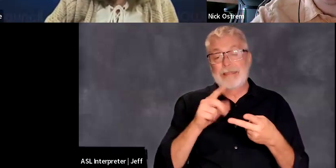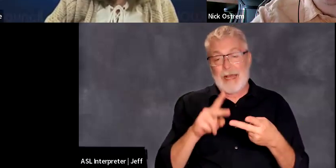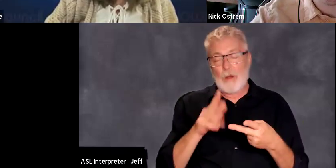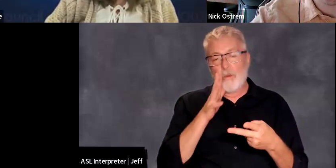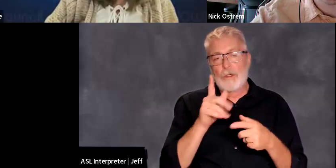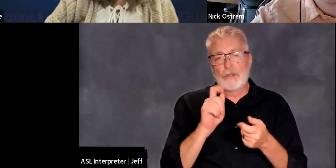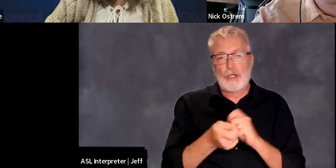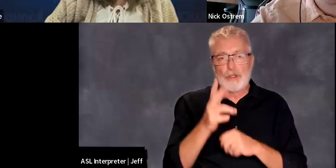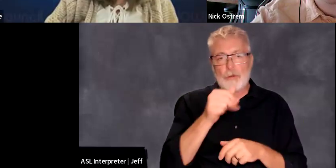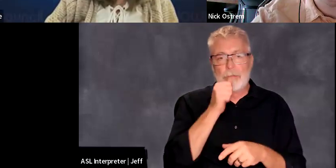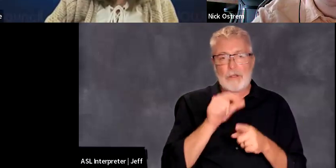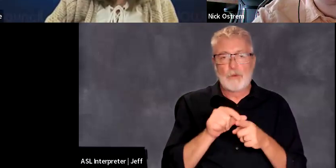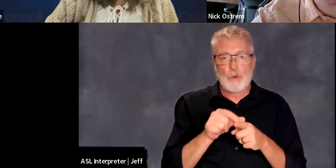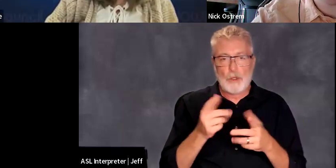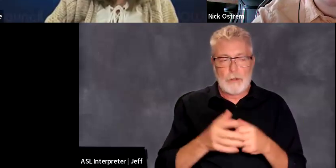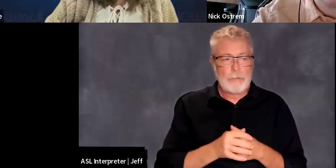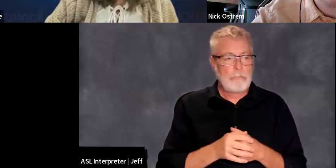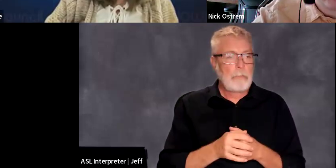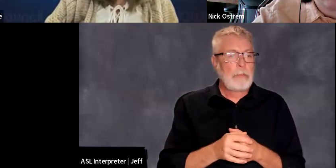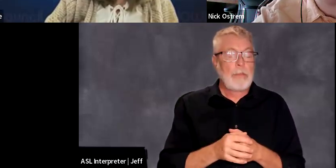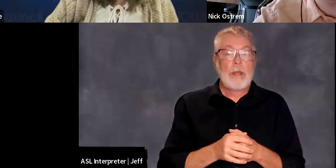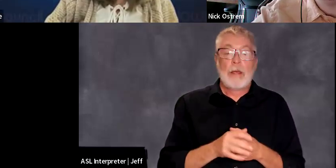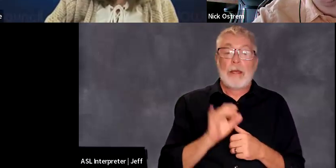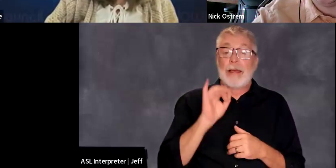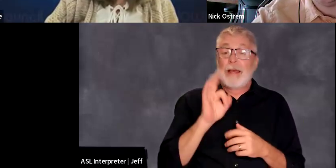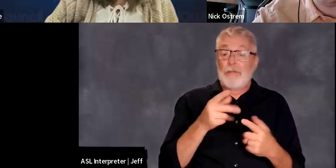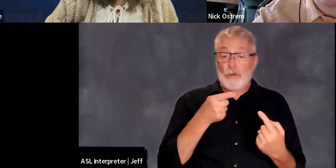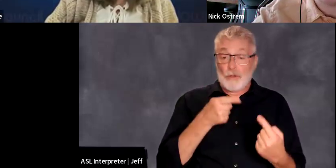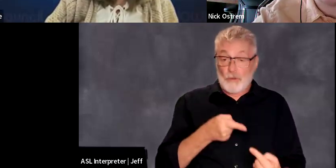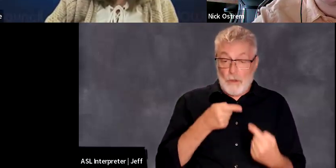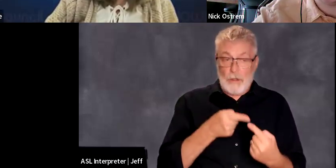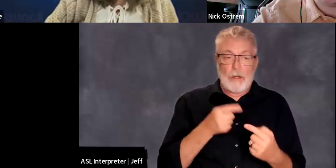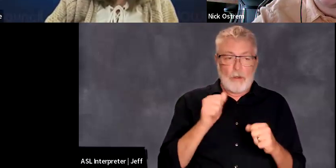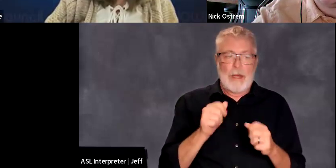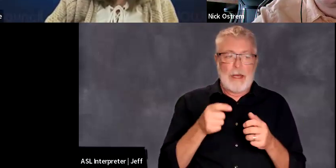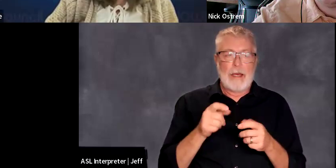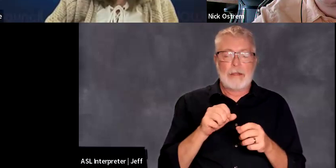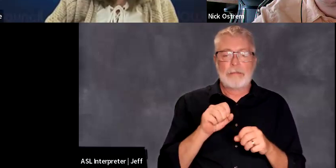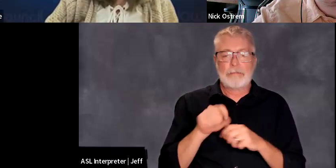Um, uh, if you are having trouble, you can message.